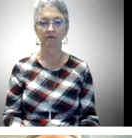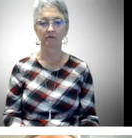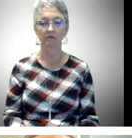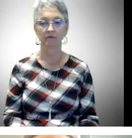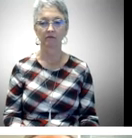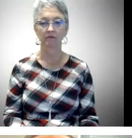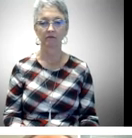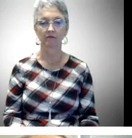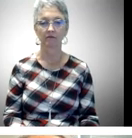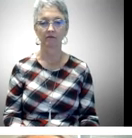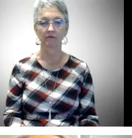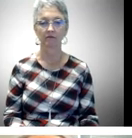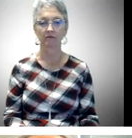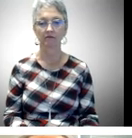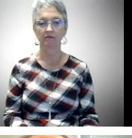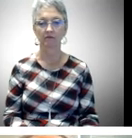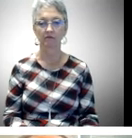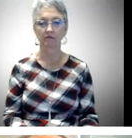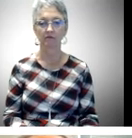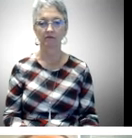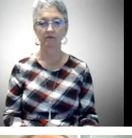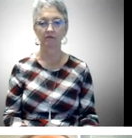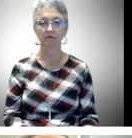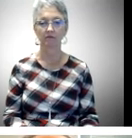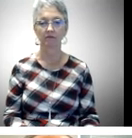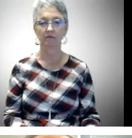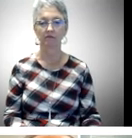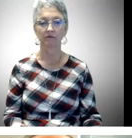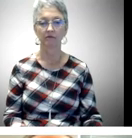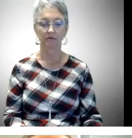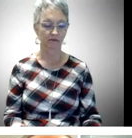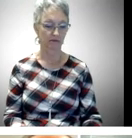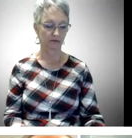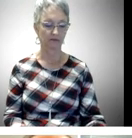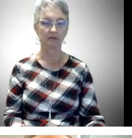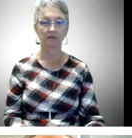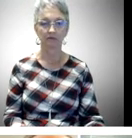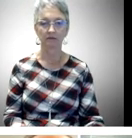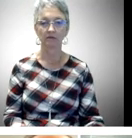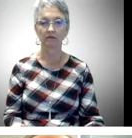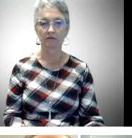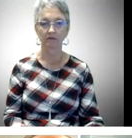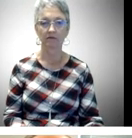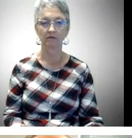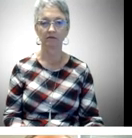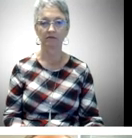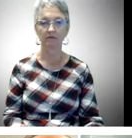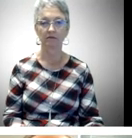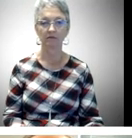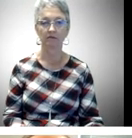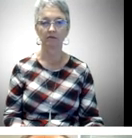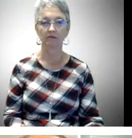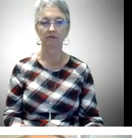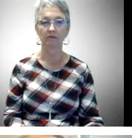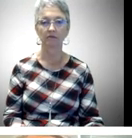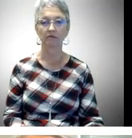who they want to live with, where they want to work, without, and this is important, without impeding their self-determination. Next slide. And so who